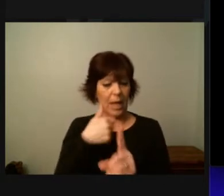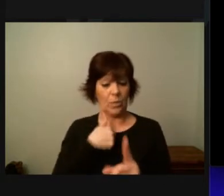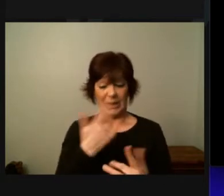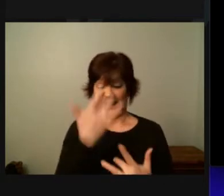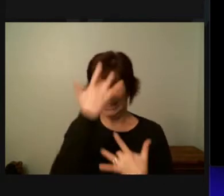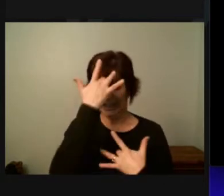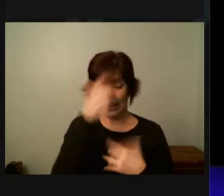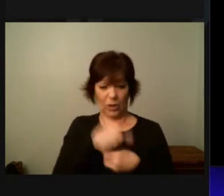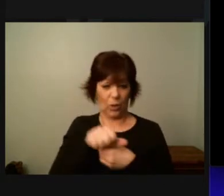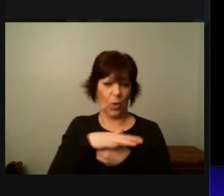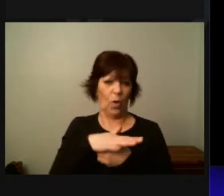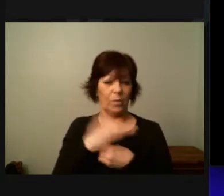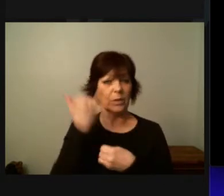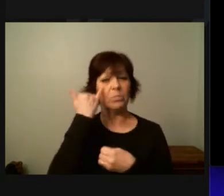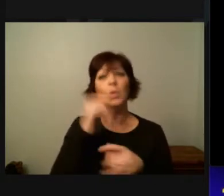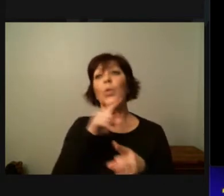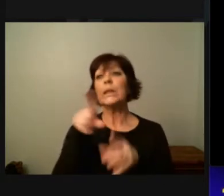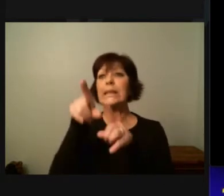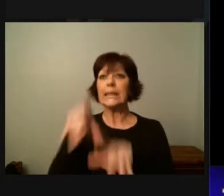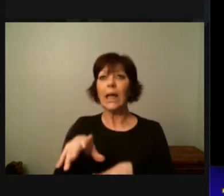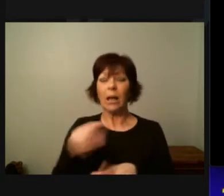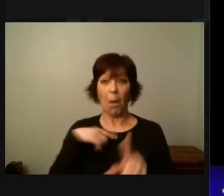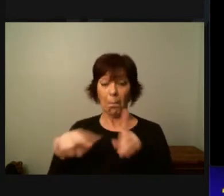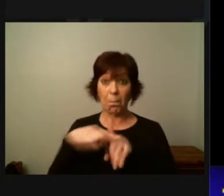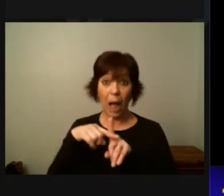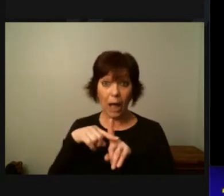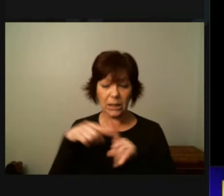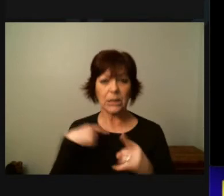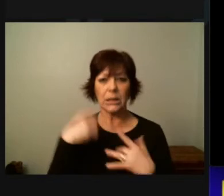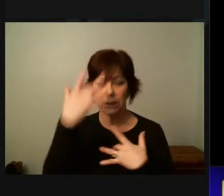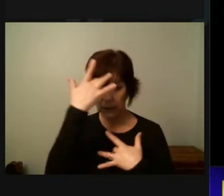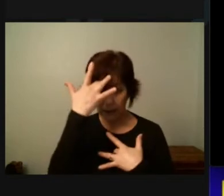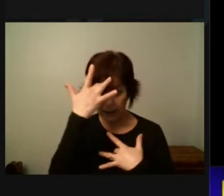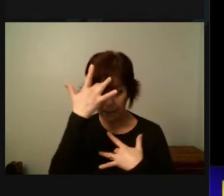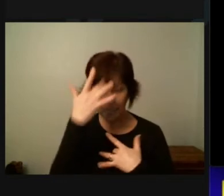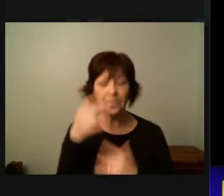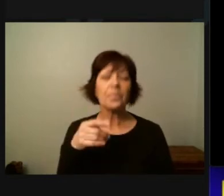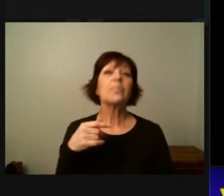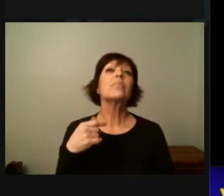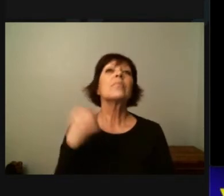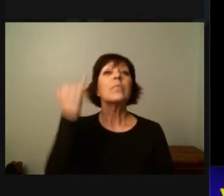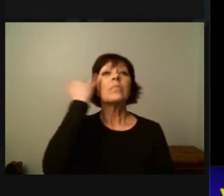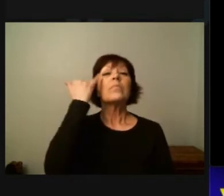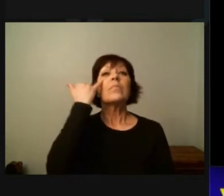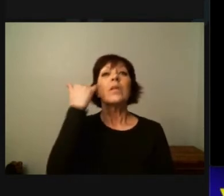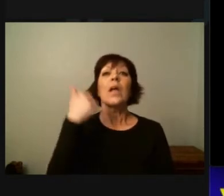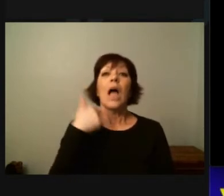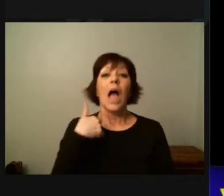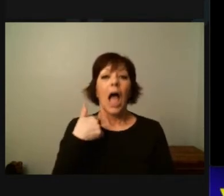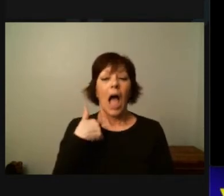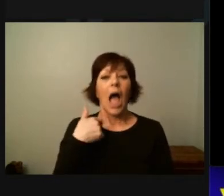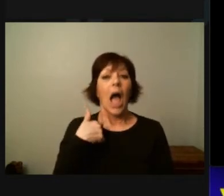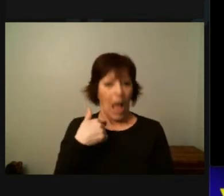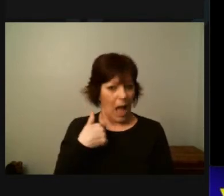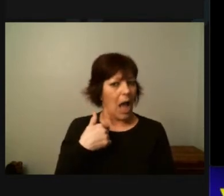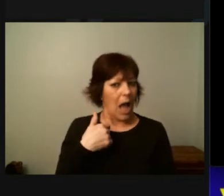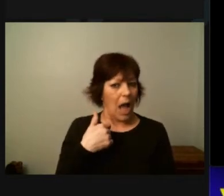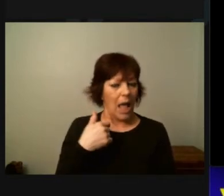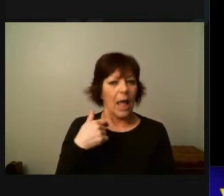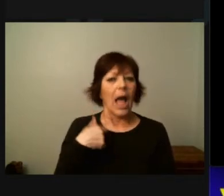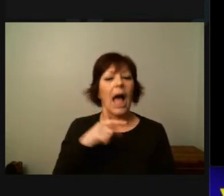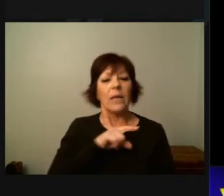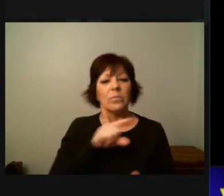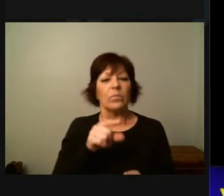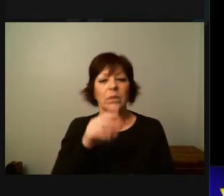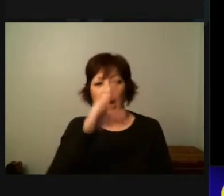let's say you got a test and you were positive for COVID-19 and you went and you were treated with